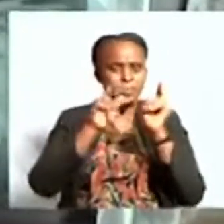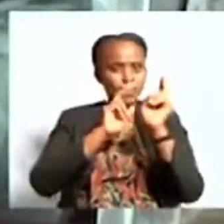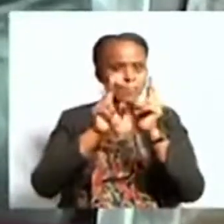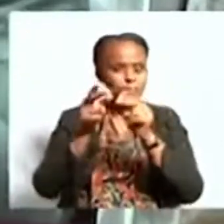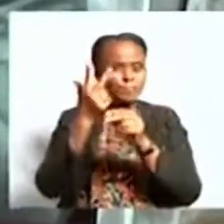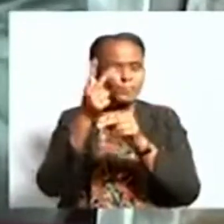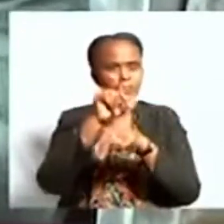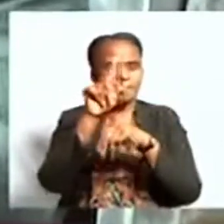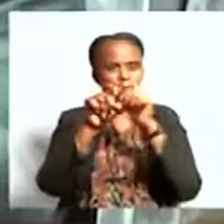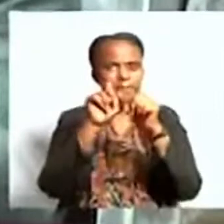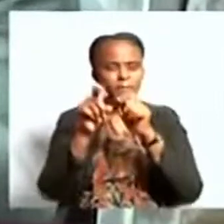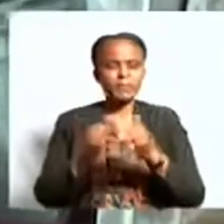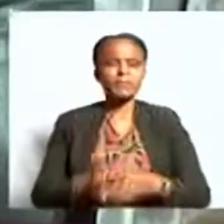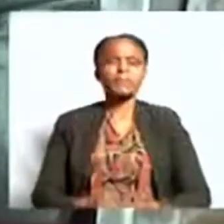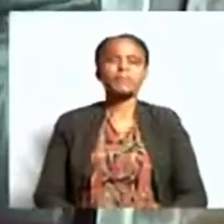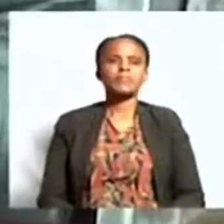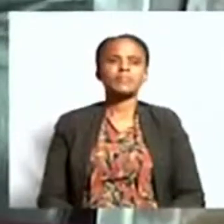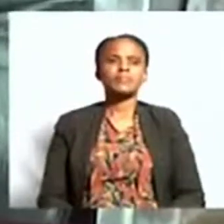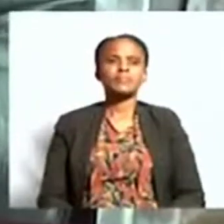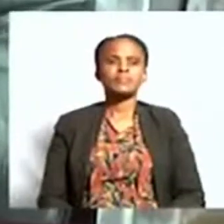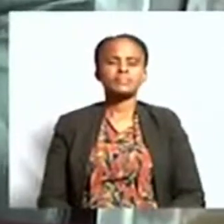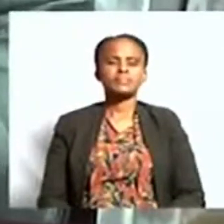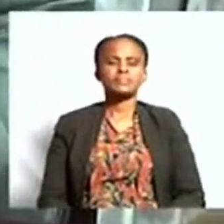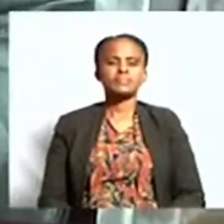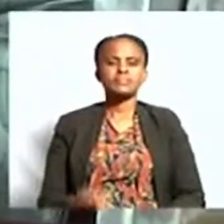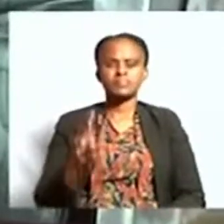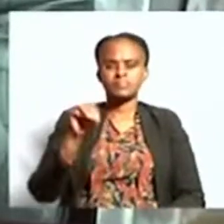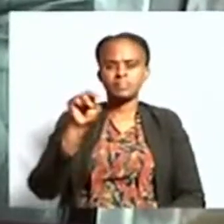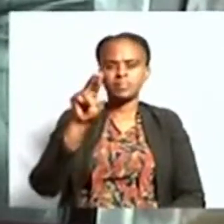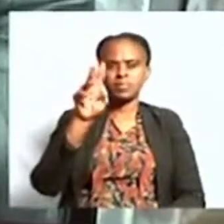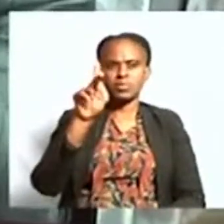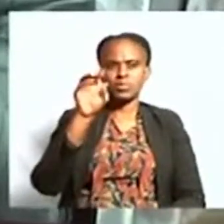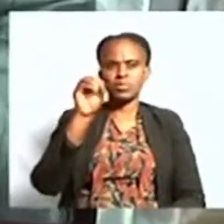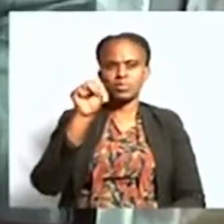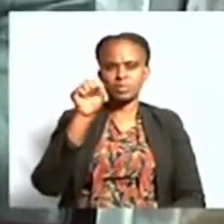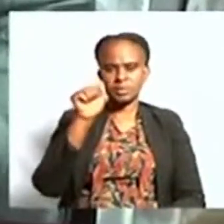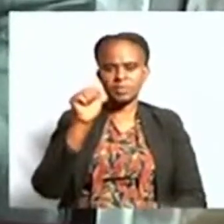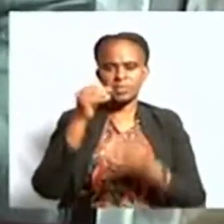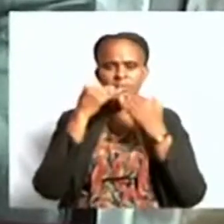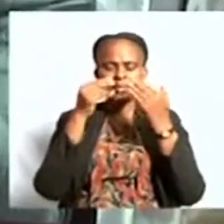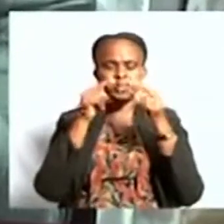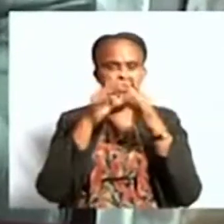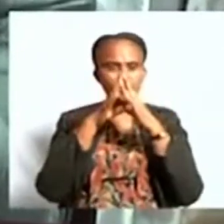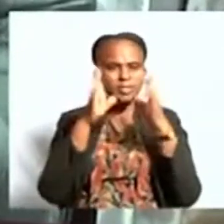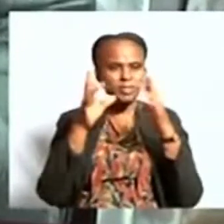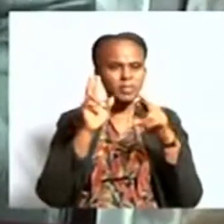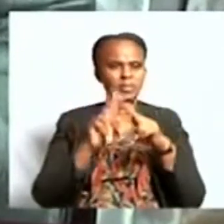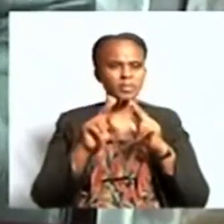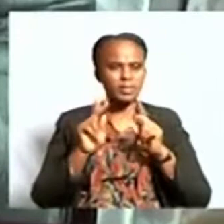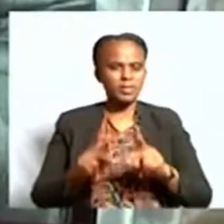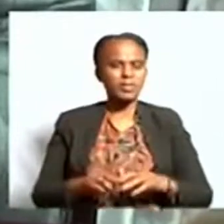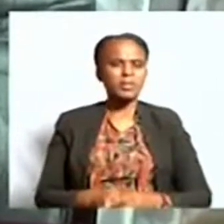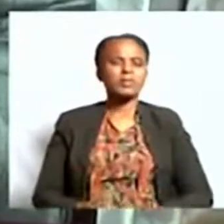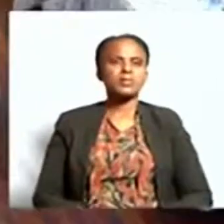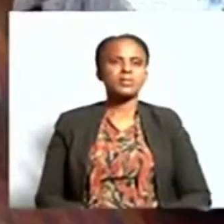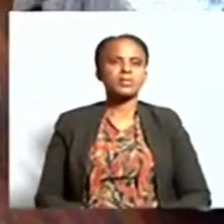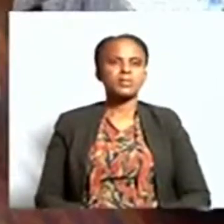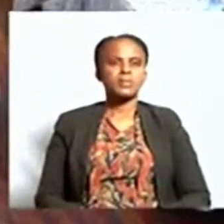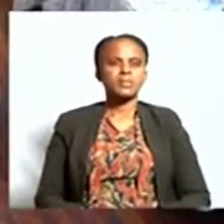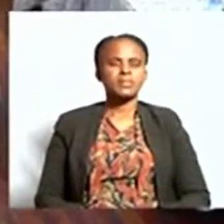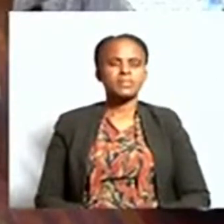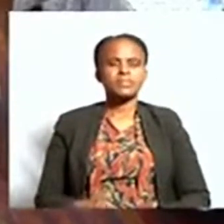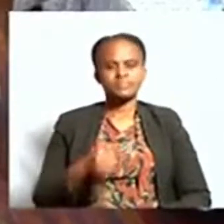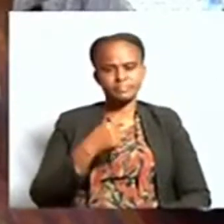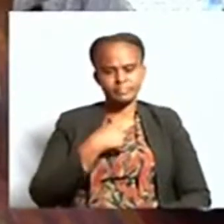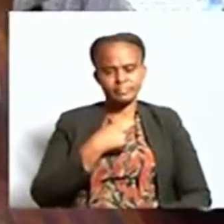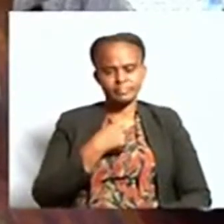questions. Okay. Honorable Mkosa. Thank you so much, Chair. Number one, I would